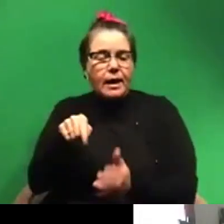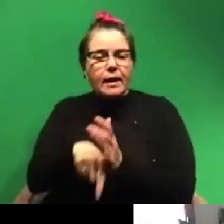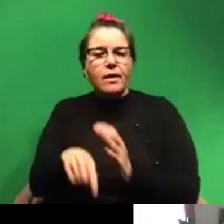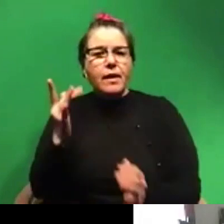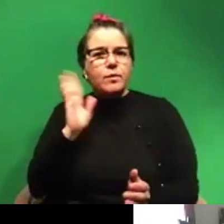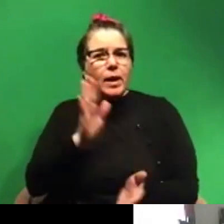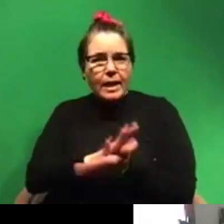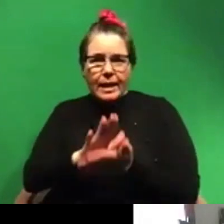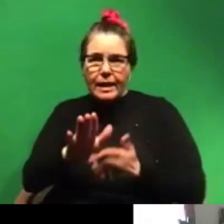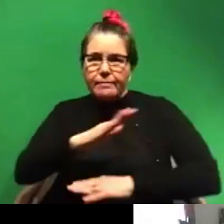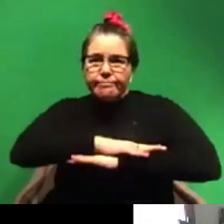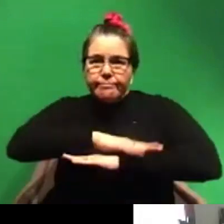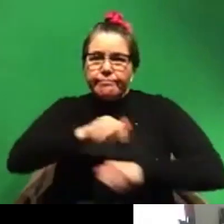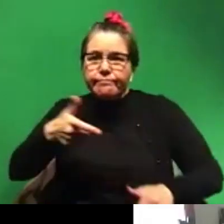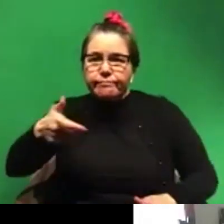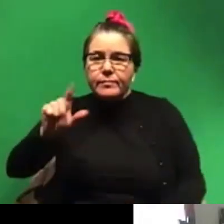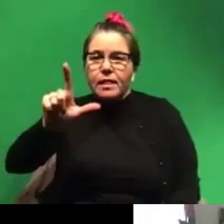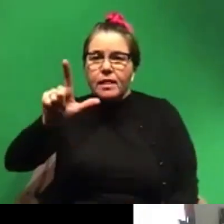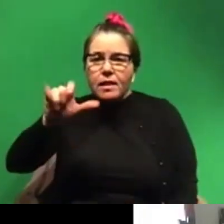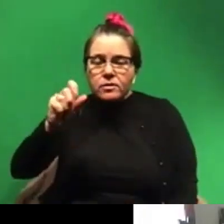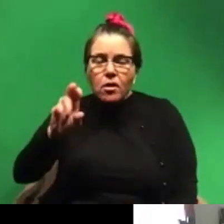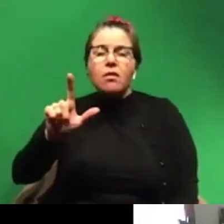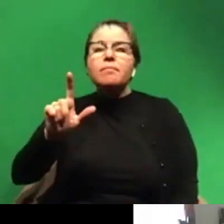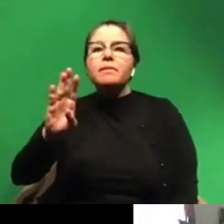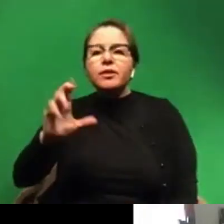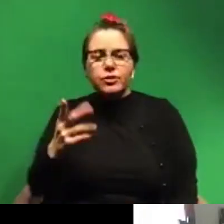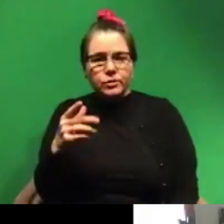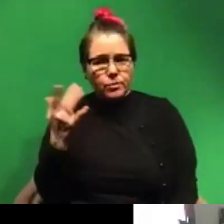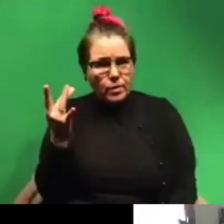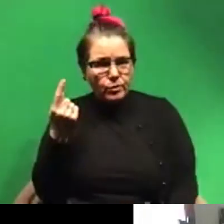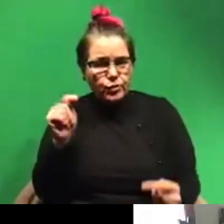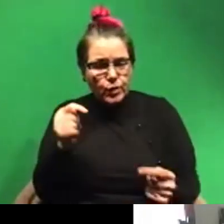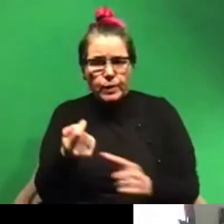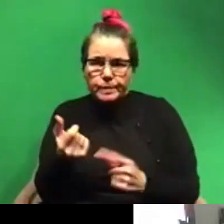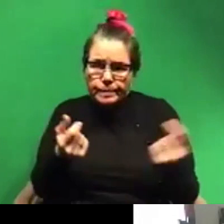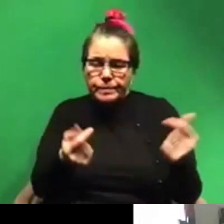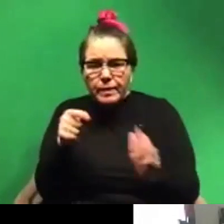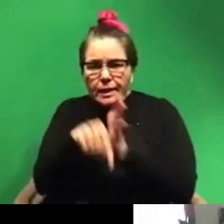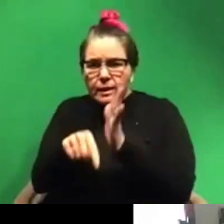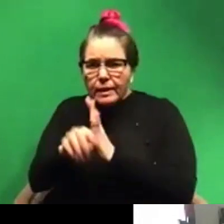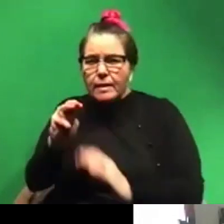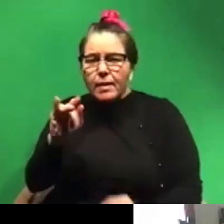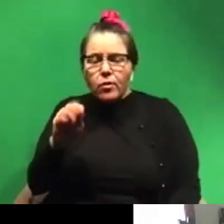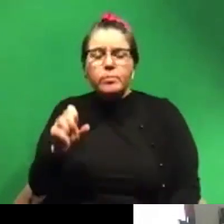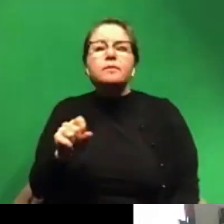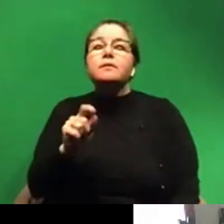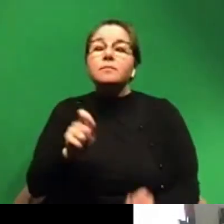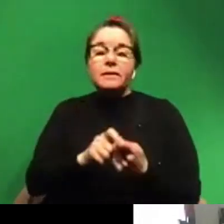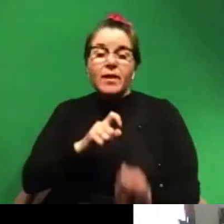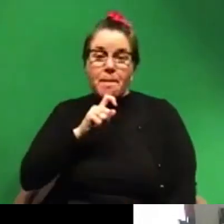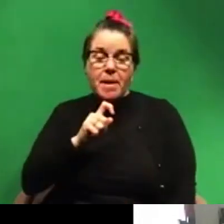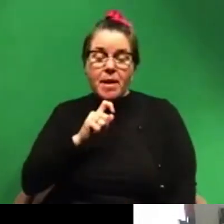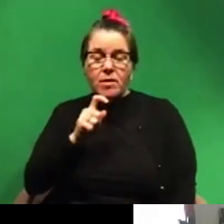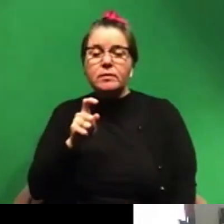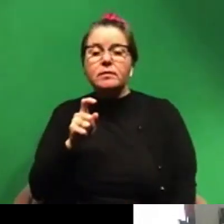our surfaces with things like Lysol or bleach. It's because we're trying to get rid of microbes. Metals. So some hospitals